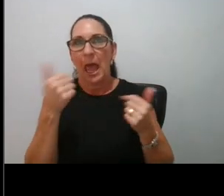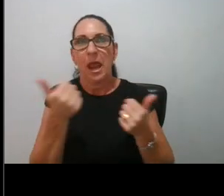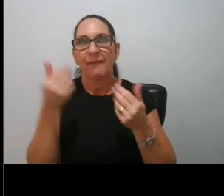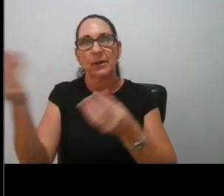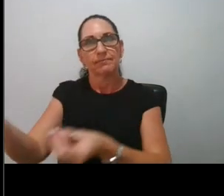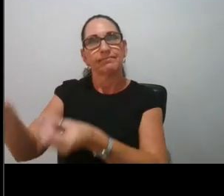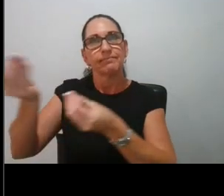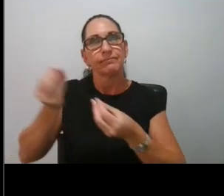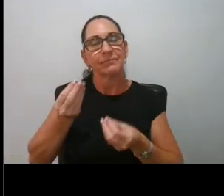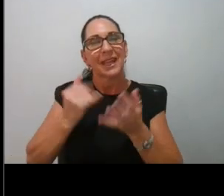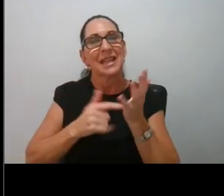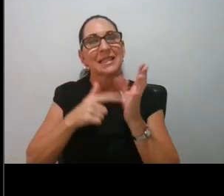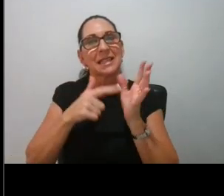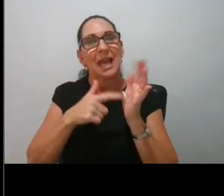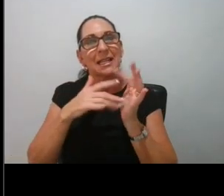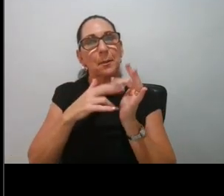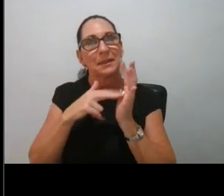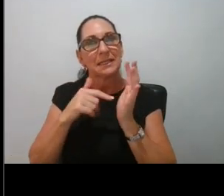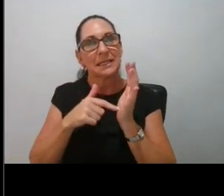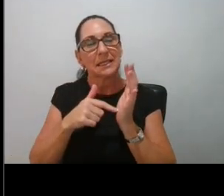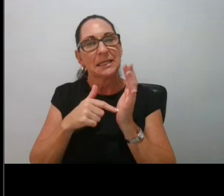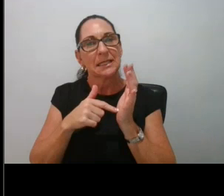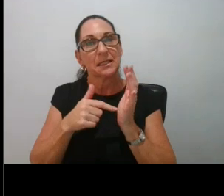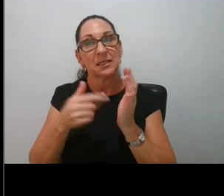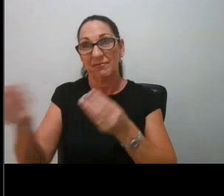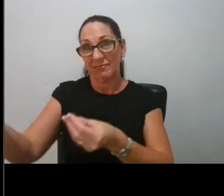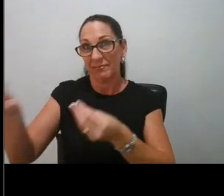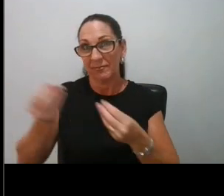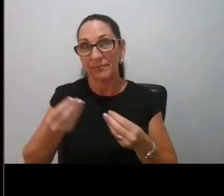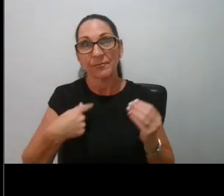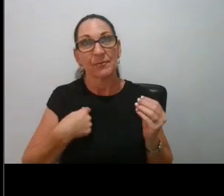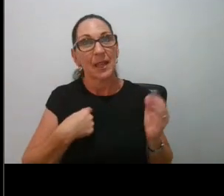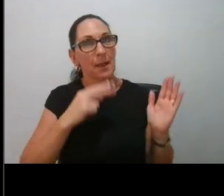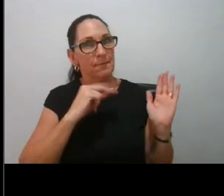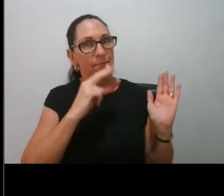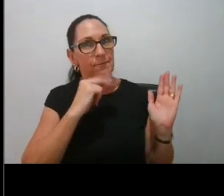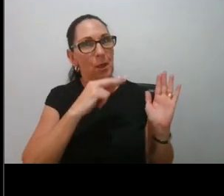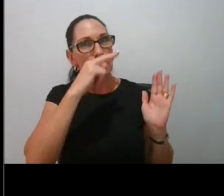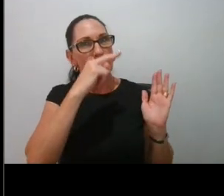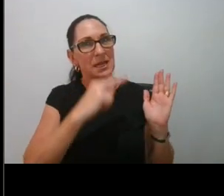would read on their behalf to the defendant at the conference.